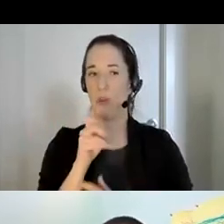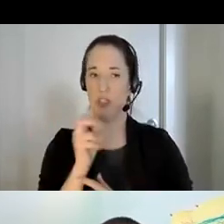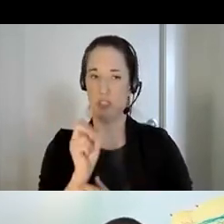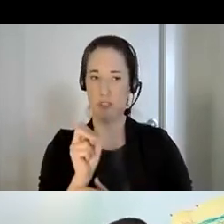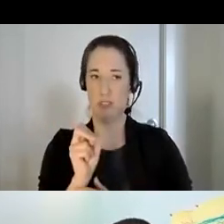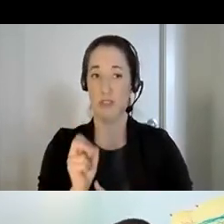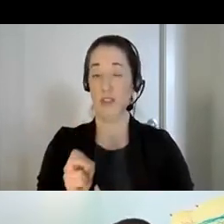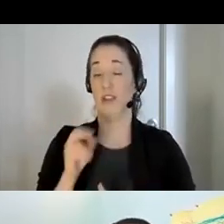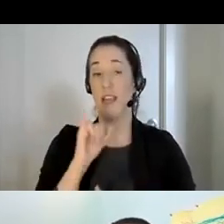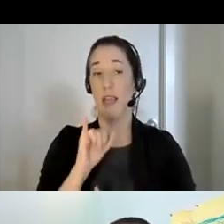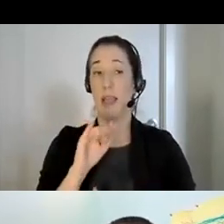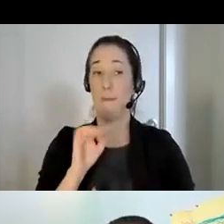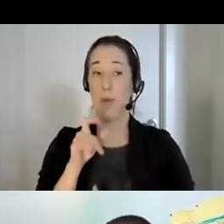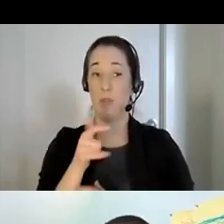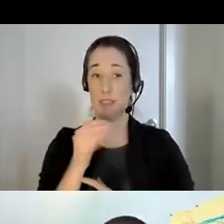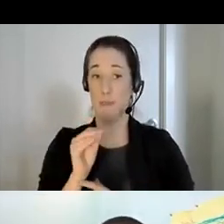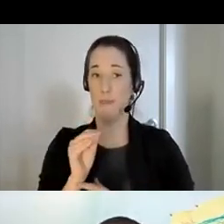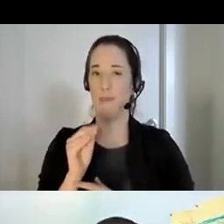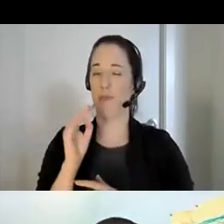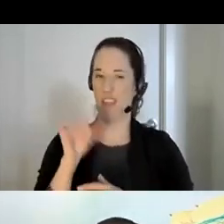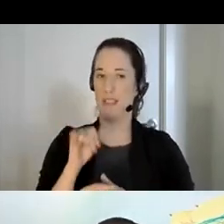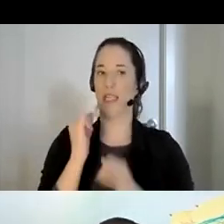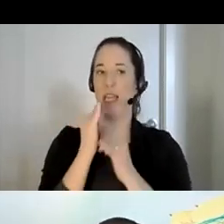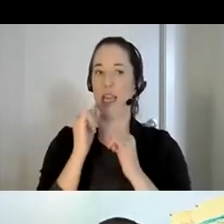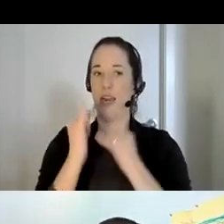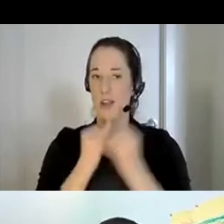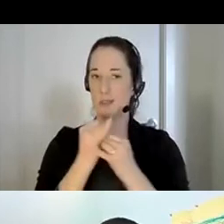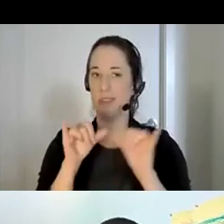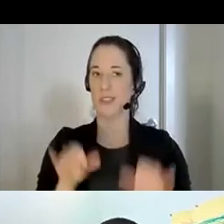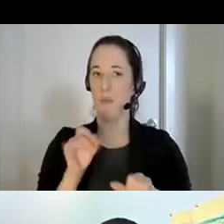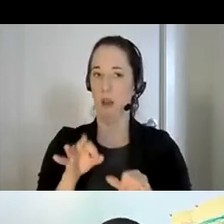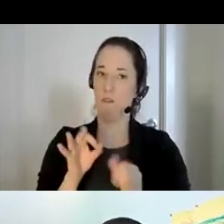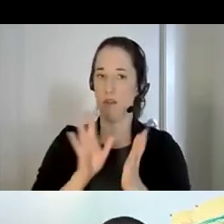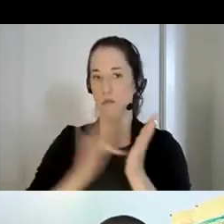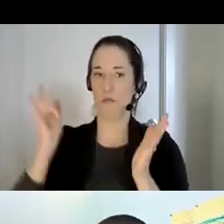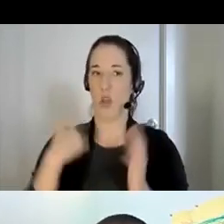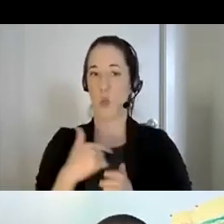as revolutionaries, need to be internationalists to defeat it.